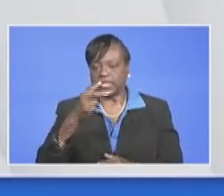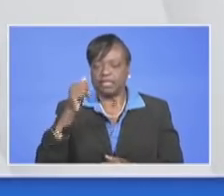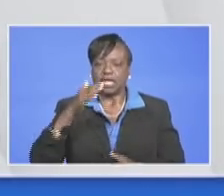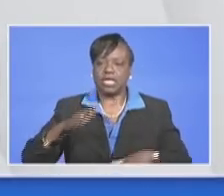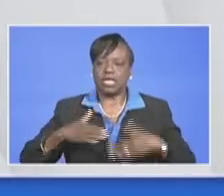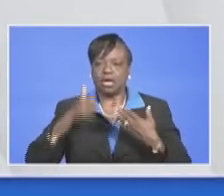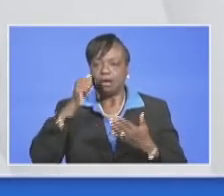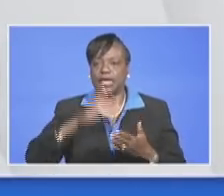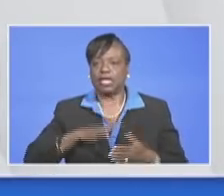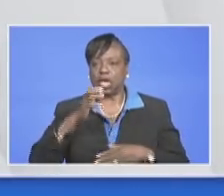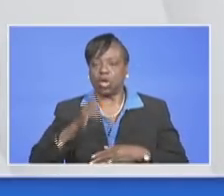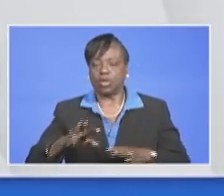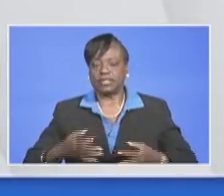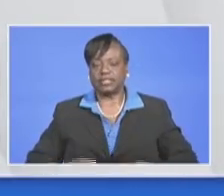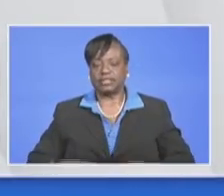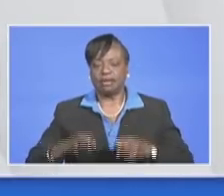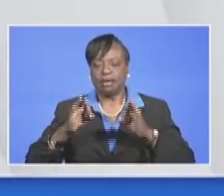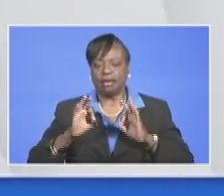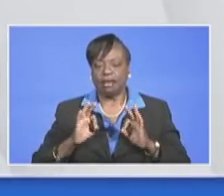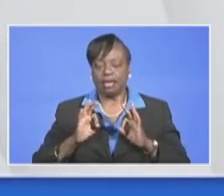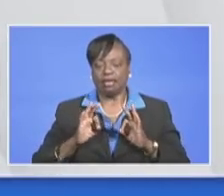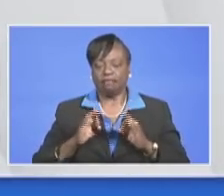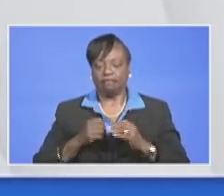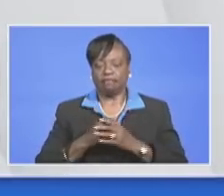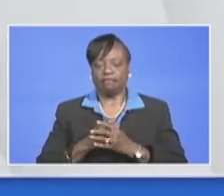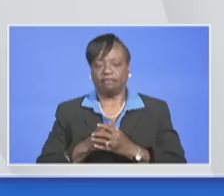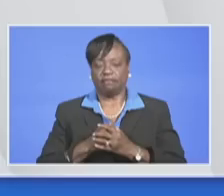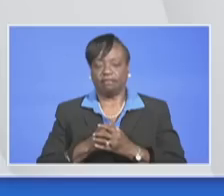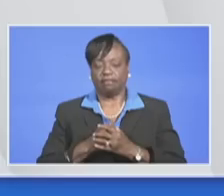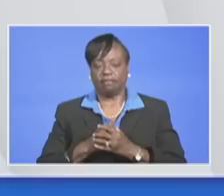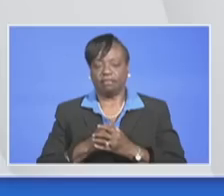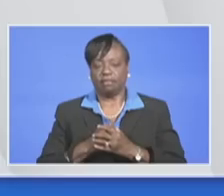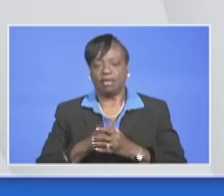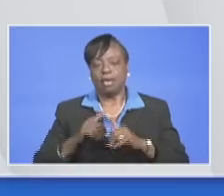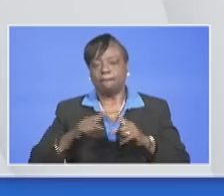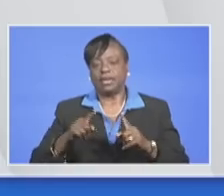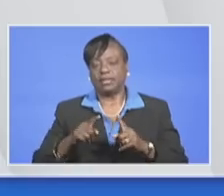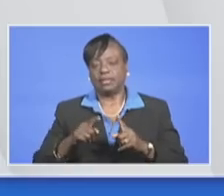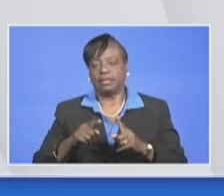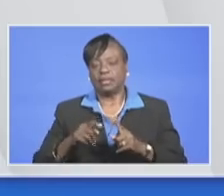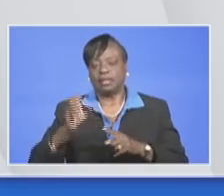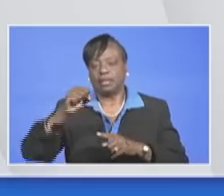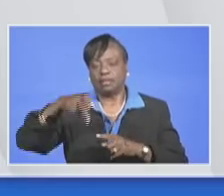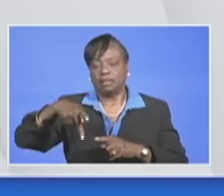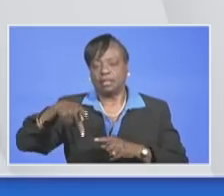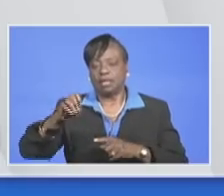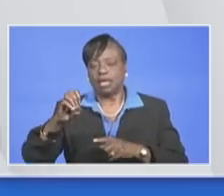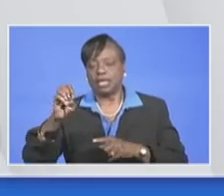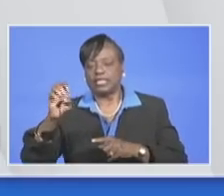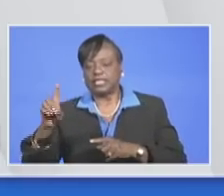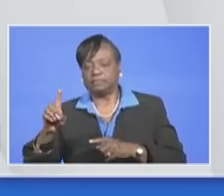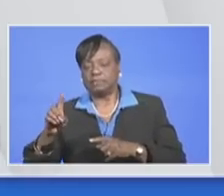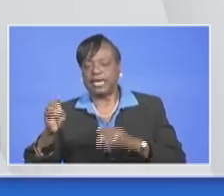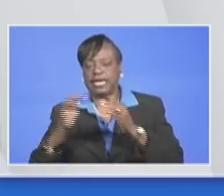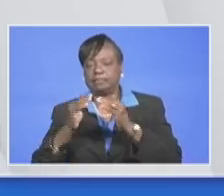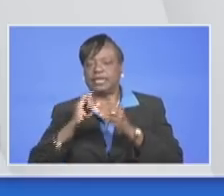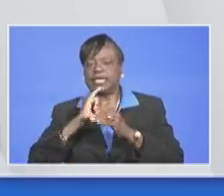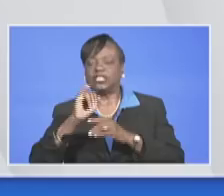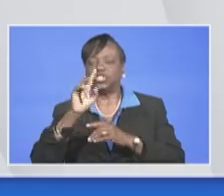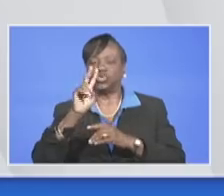life. That's something that none of us would like to see. But the speed limit in that area is 25 miles an hour.